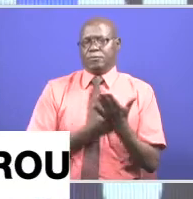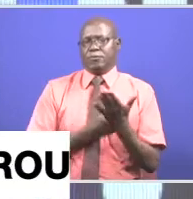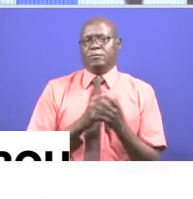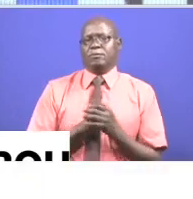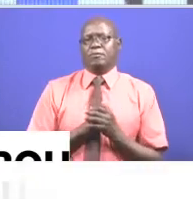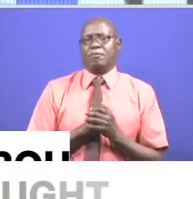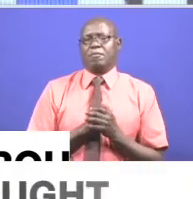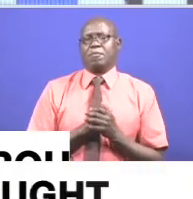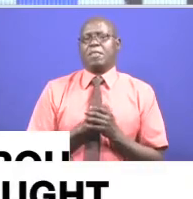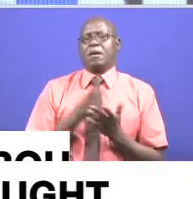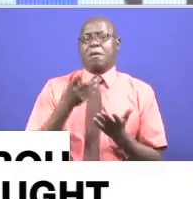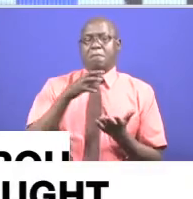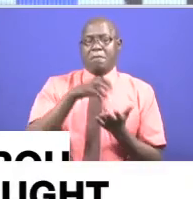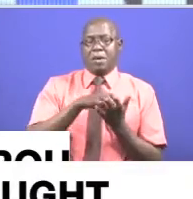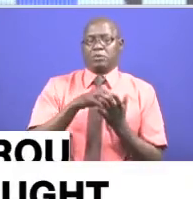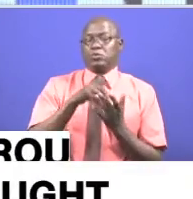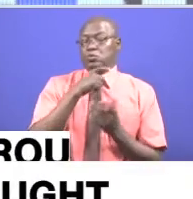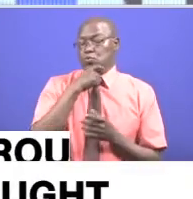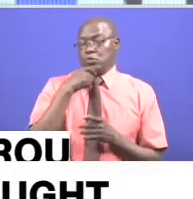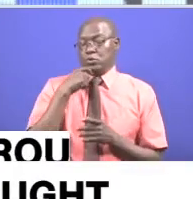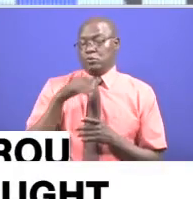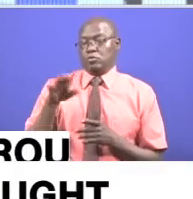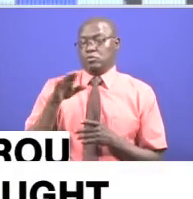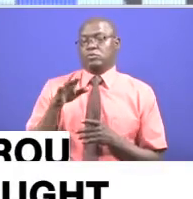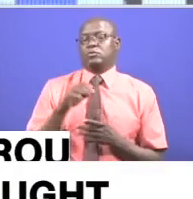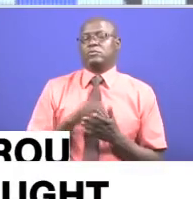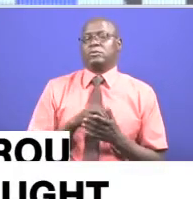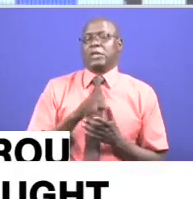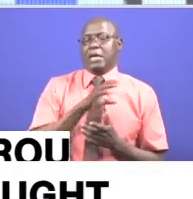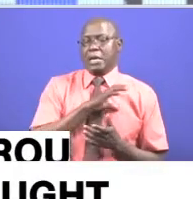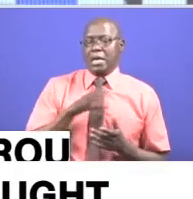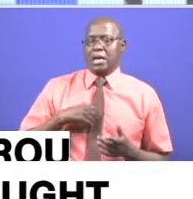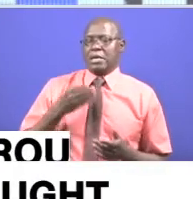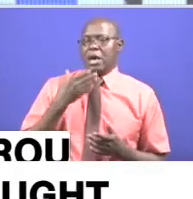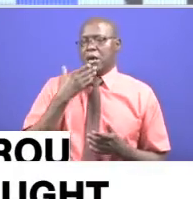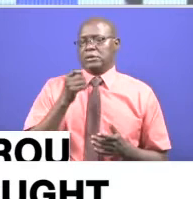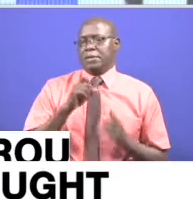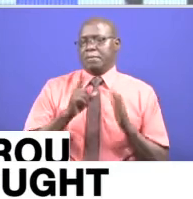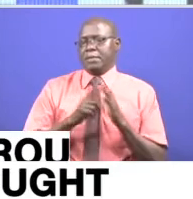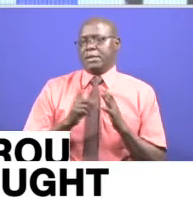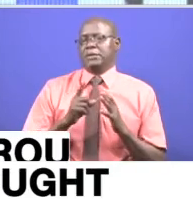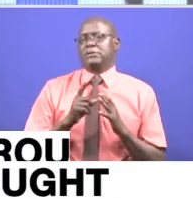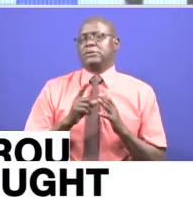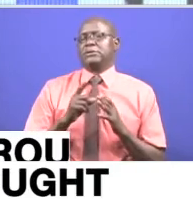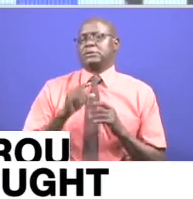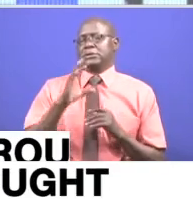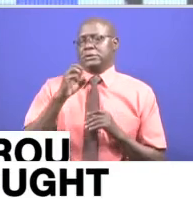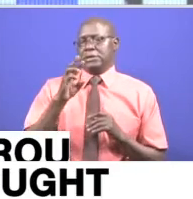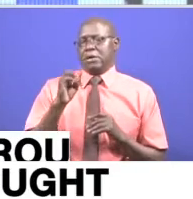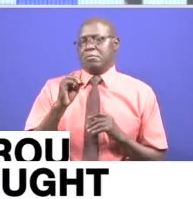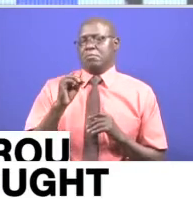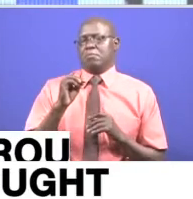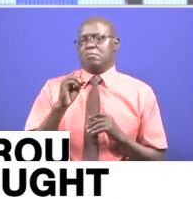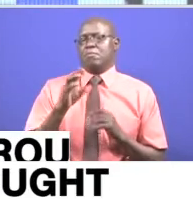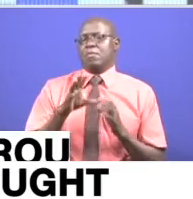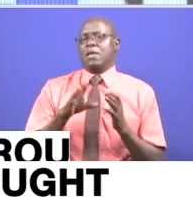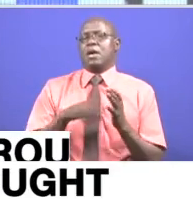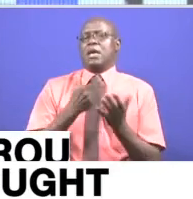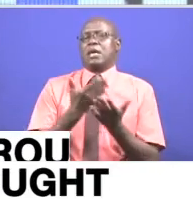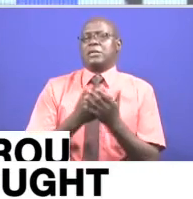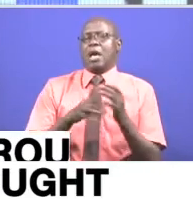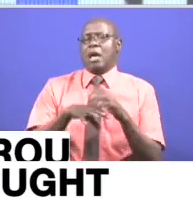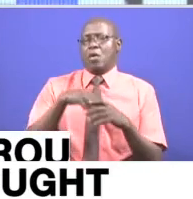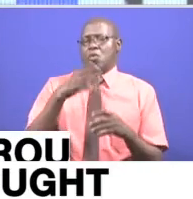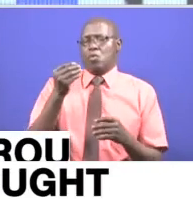Now, still on matters drought, Crisis the Answer Ministries Citam is launching an ambitious program to reach out to thousands of families affected by